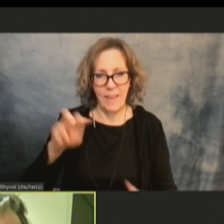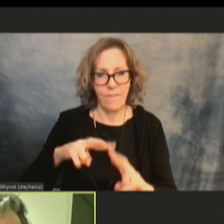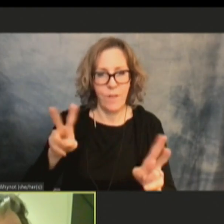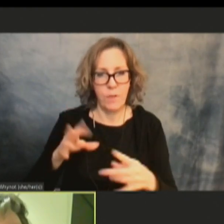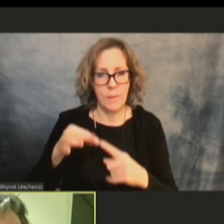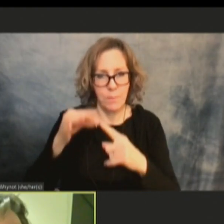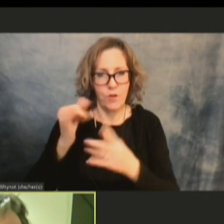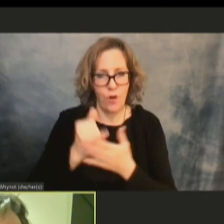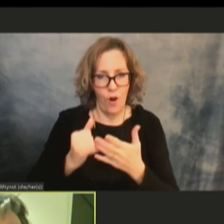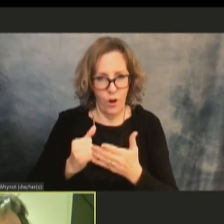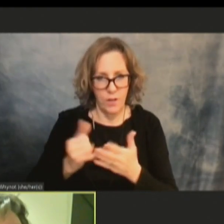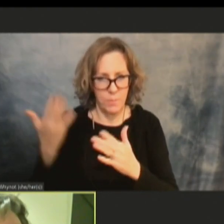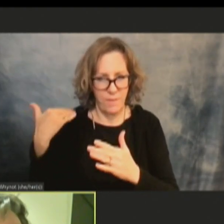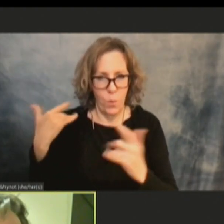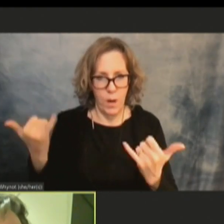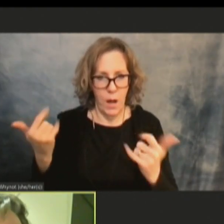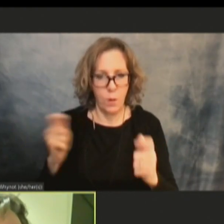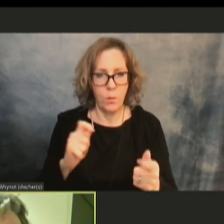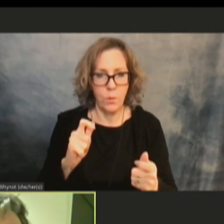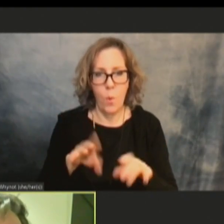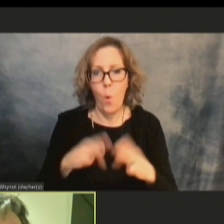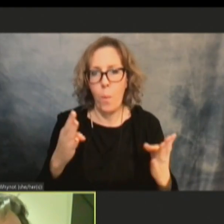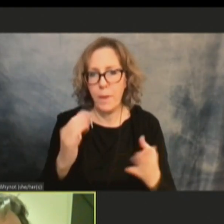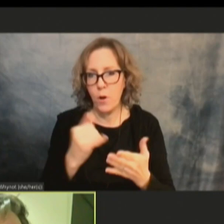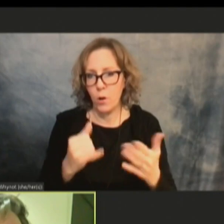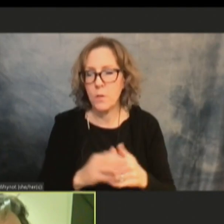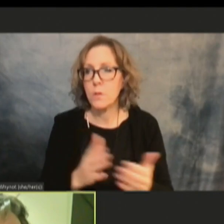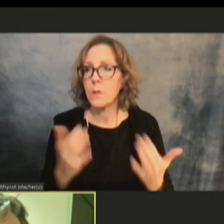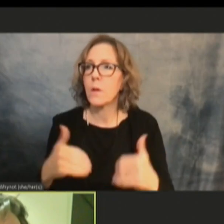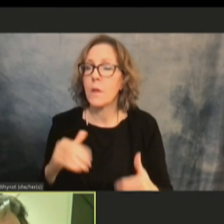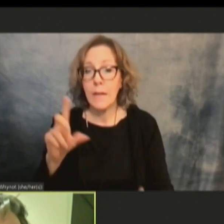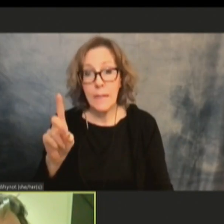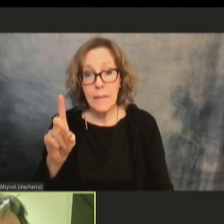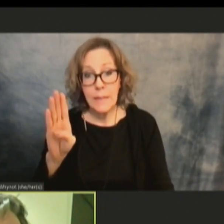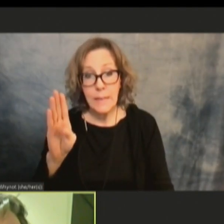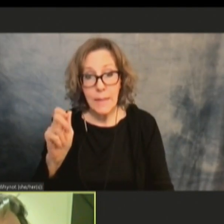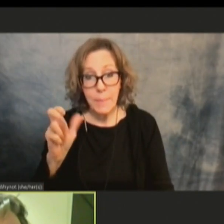DBCAM, which is the Deafblind Community Access Network.